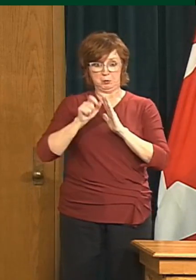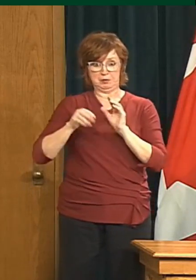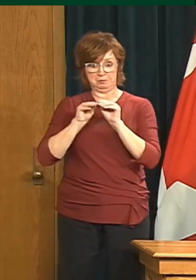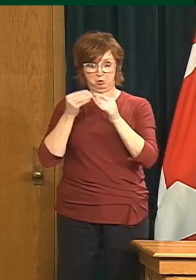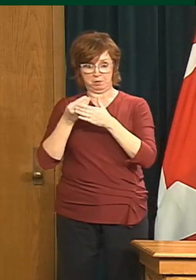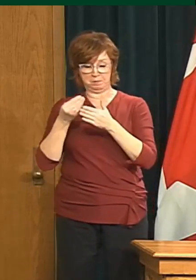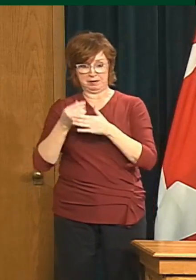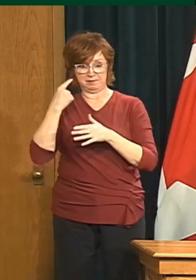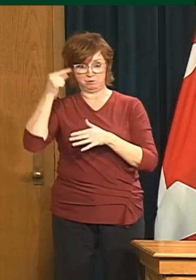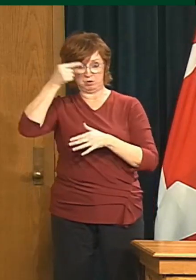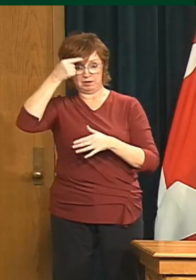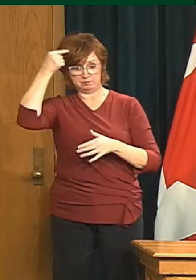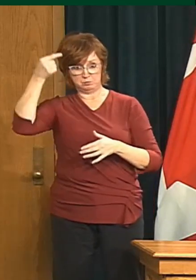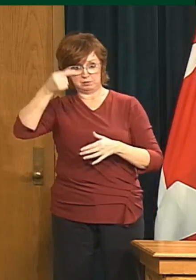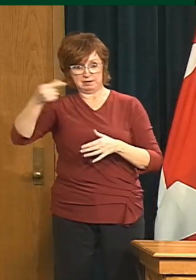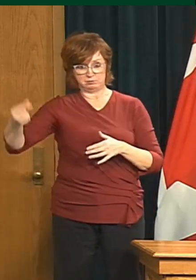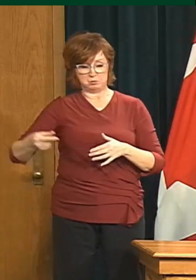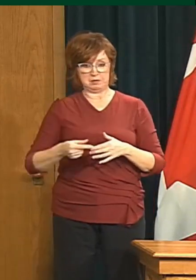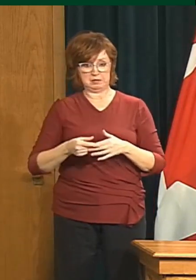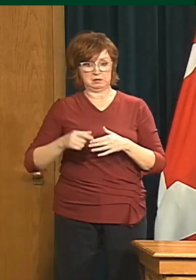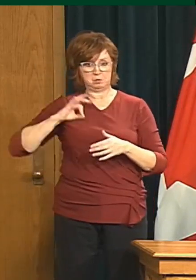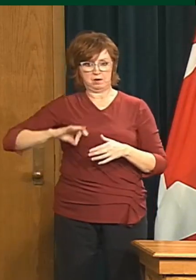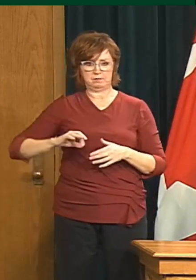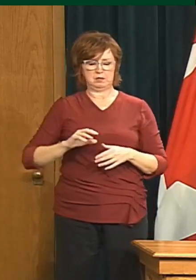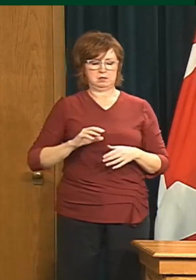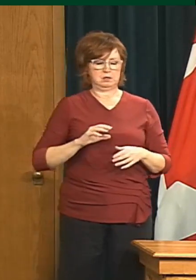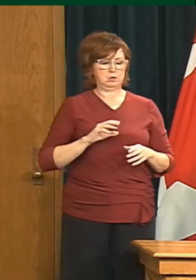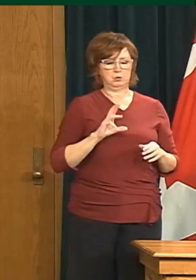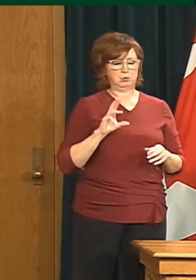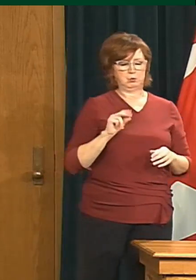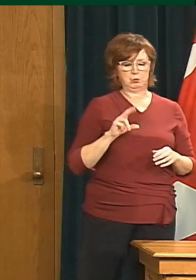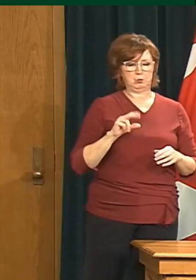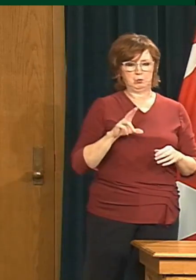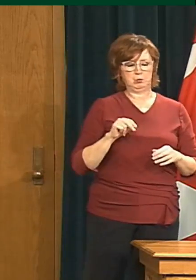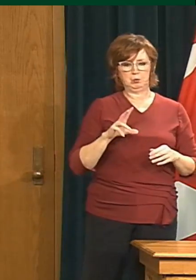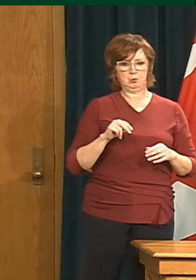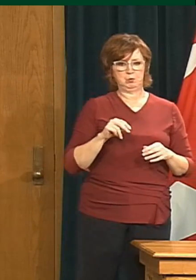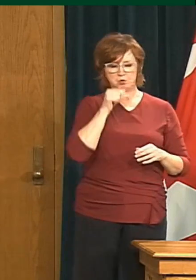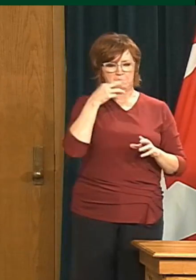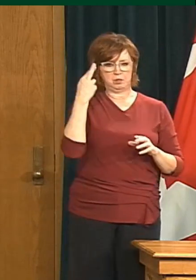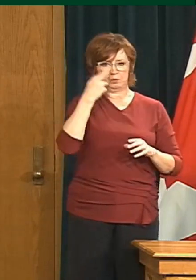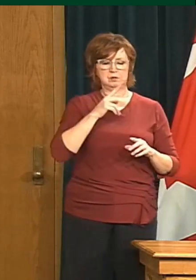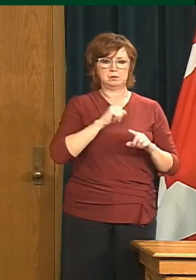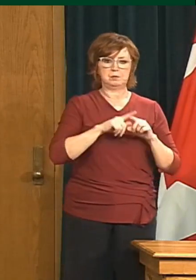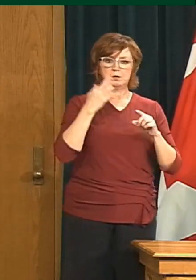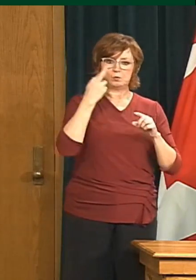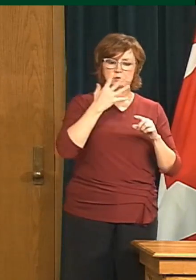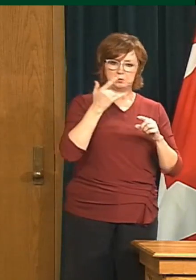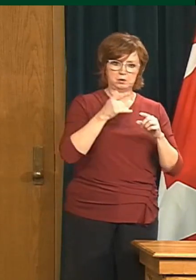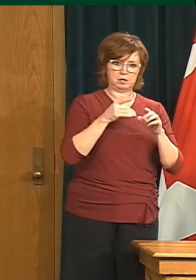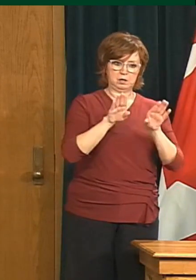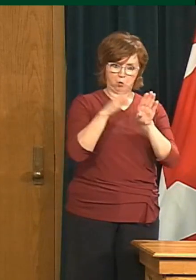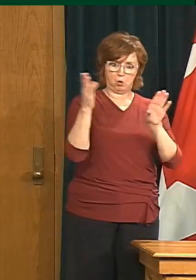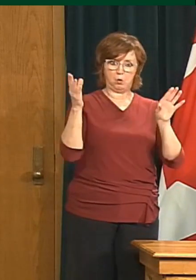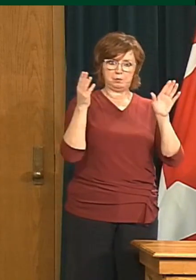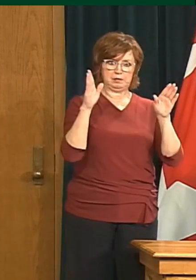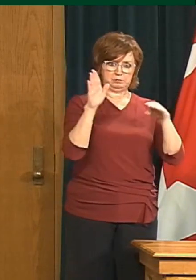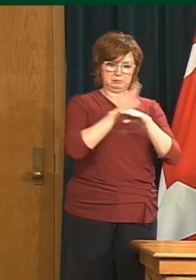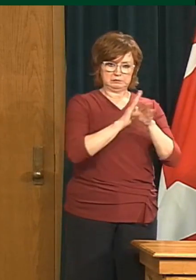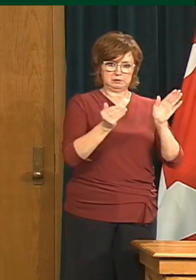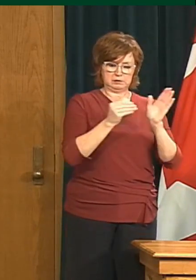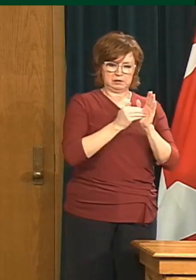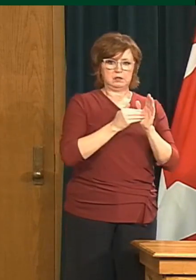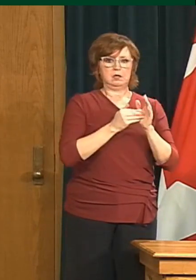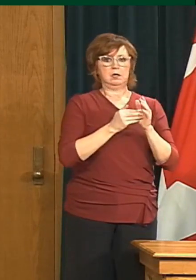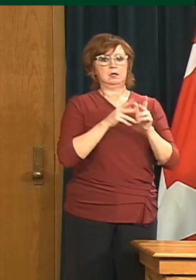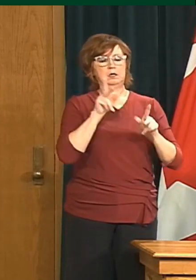at not lifting restrictions, but allowing additional businesses to open here in the province is so that we can start to